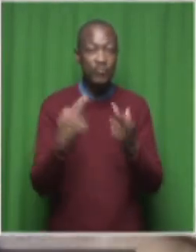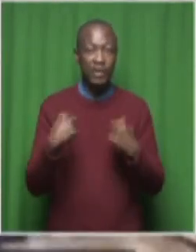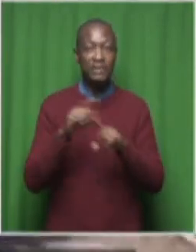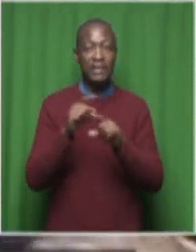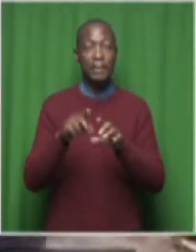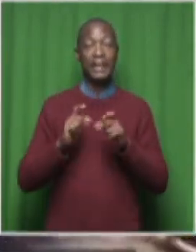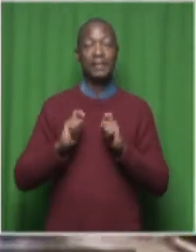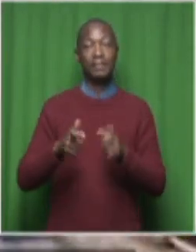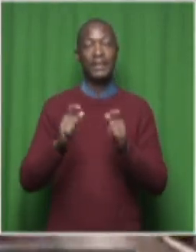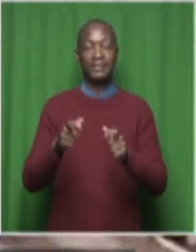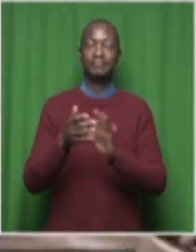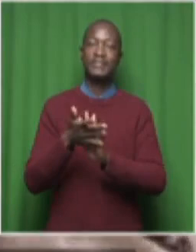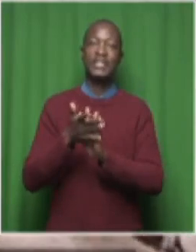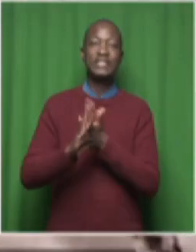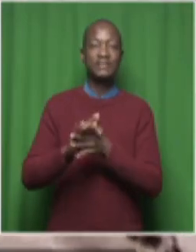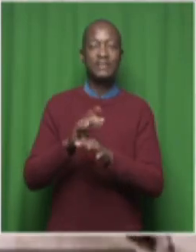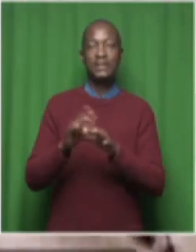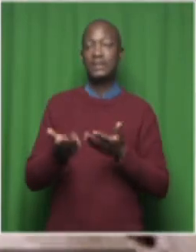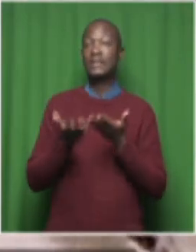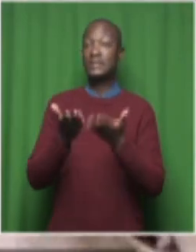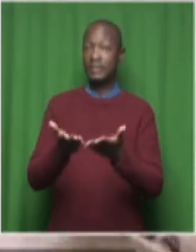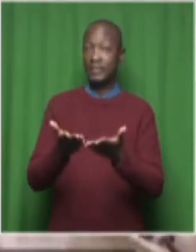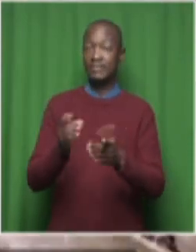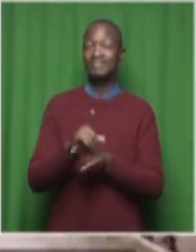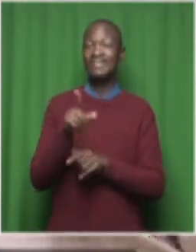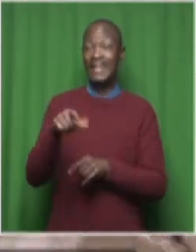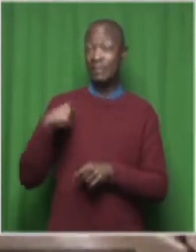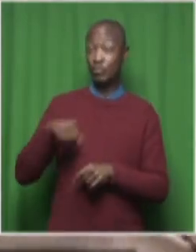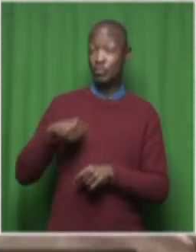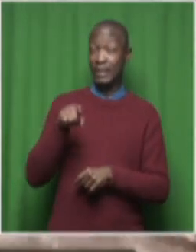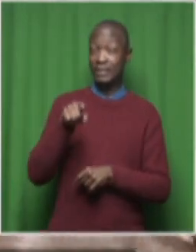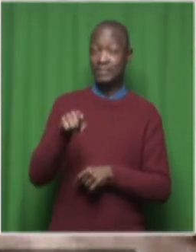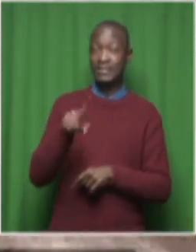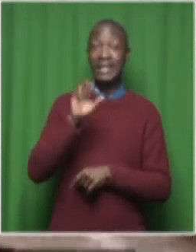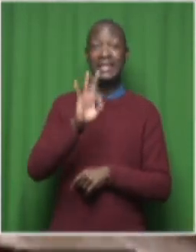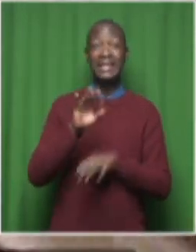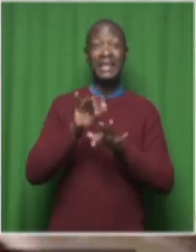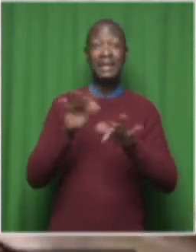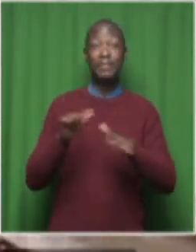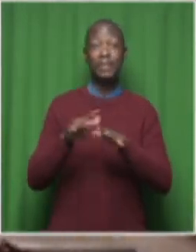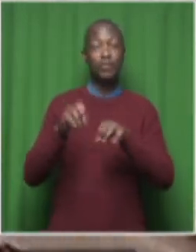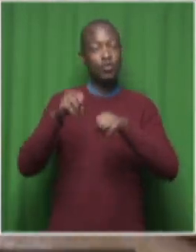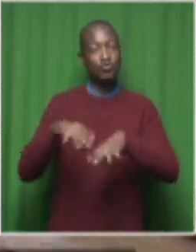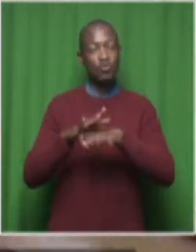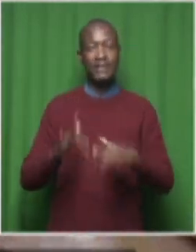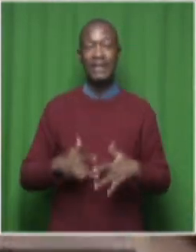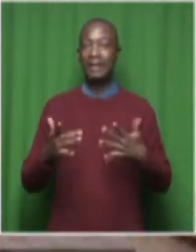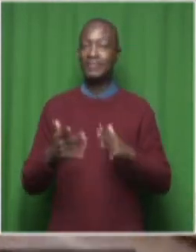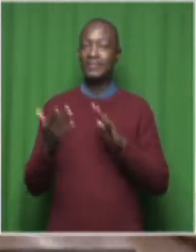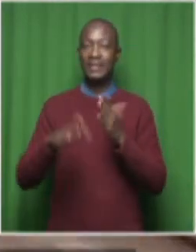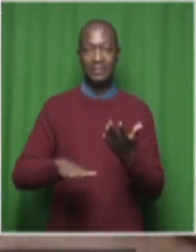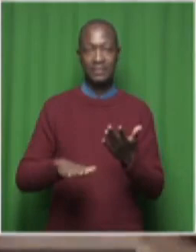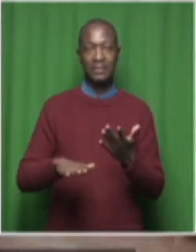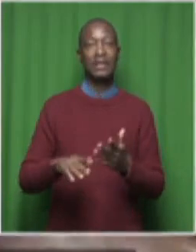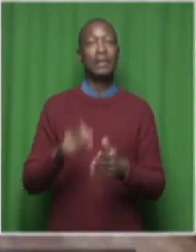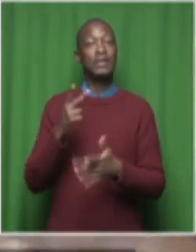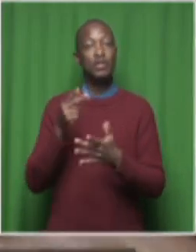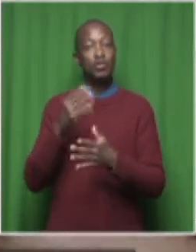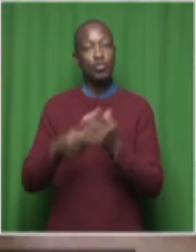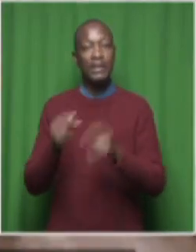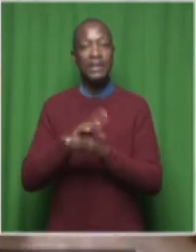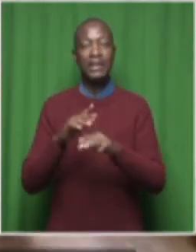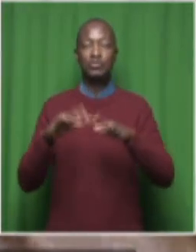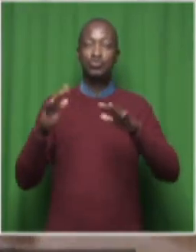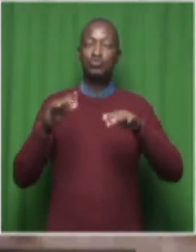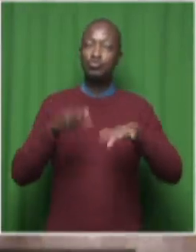disaster services. In the Theewaterskloof municipal area, 3 people lost their lives, including at Botrivier, where the